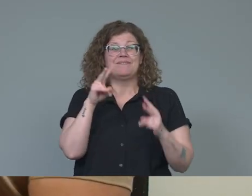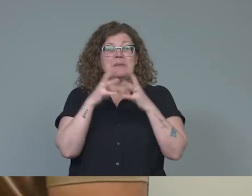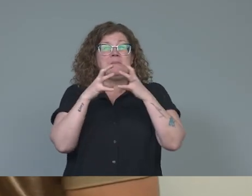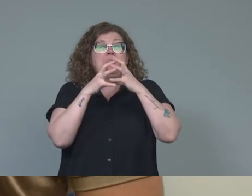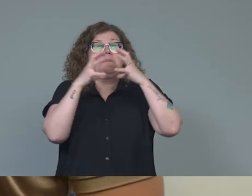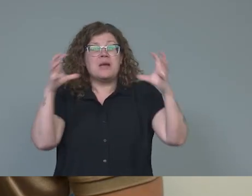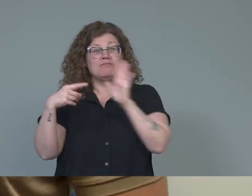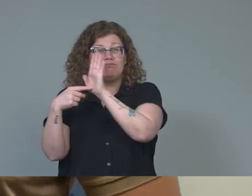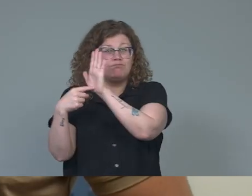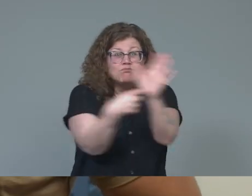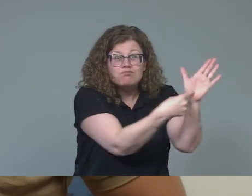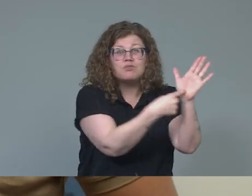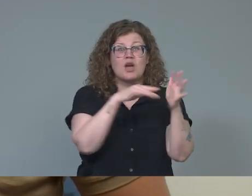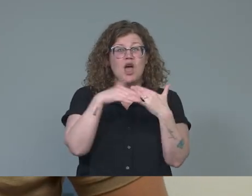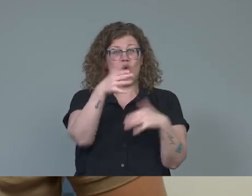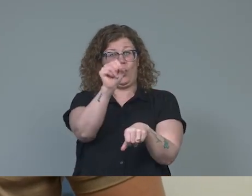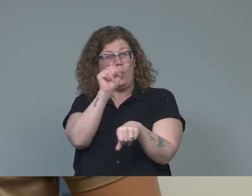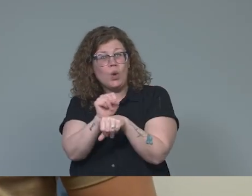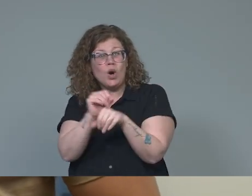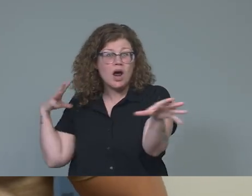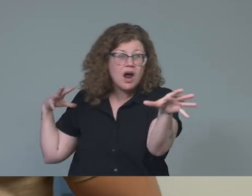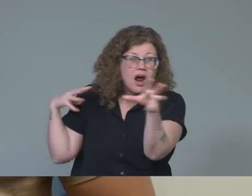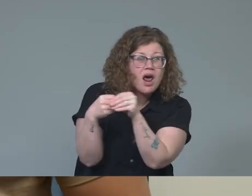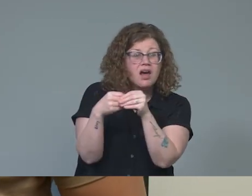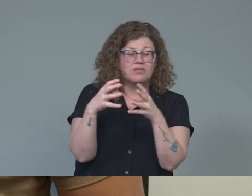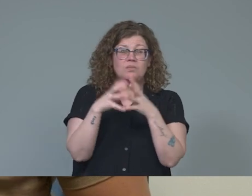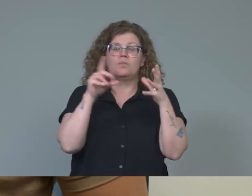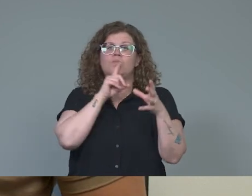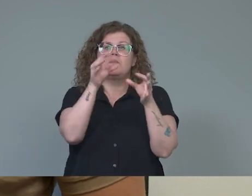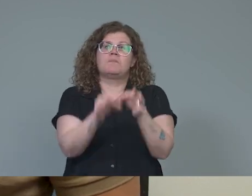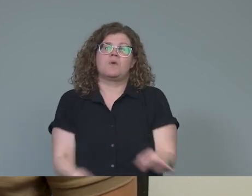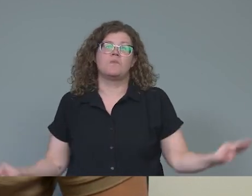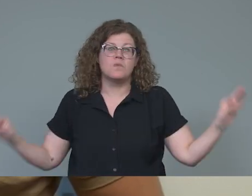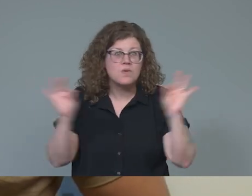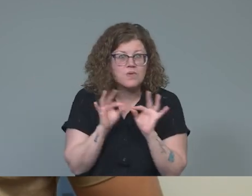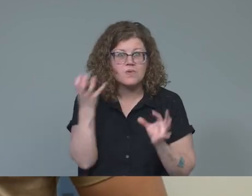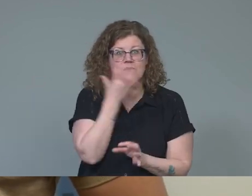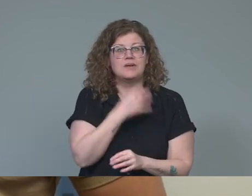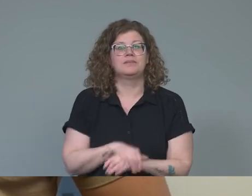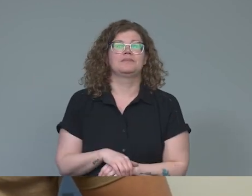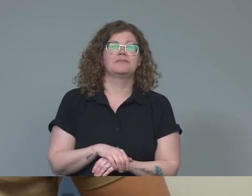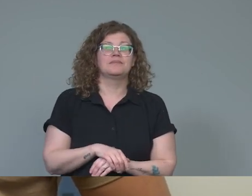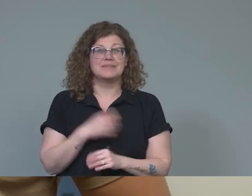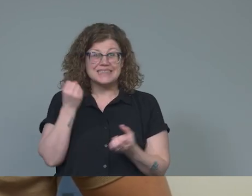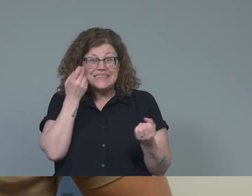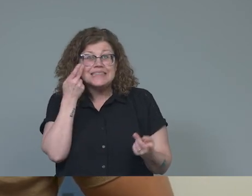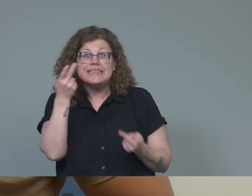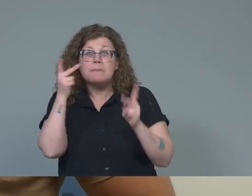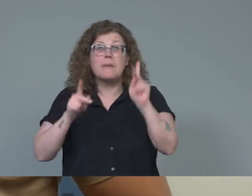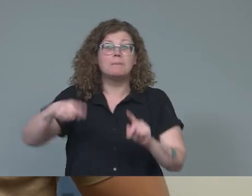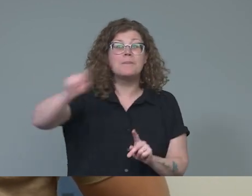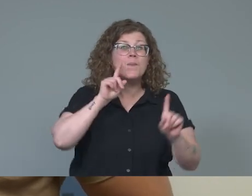shows all the work that you've done is worth it, and like seeing all the reactions of all the people and all the smiling faces, and just the